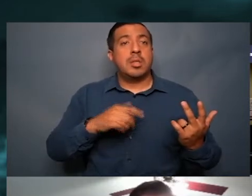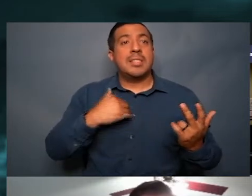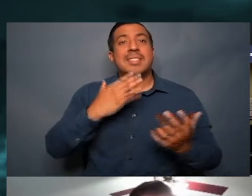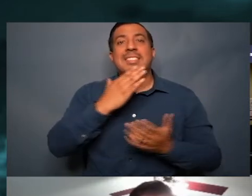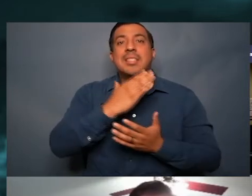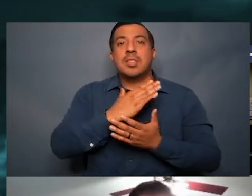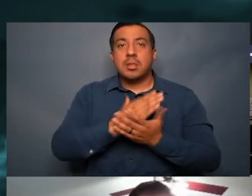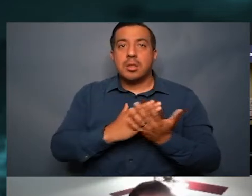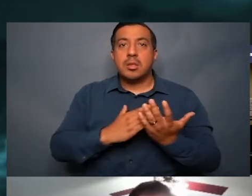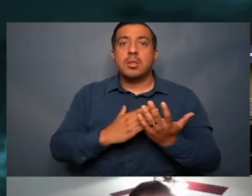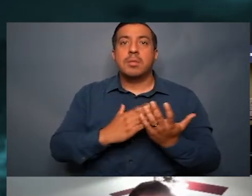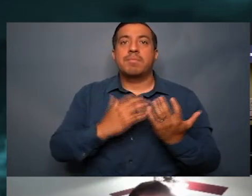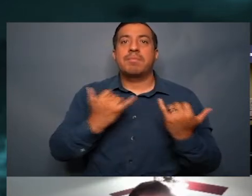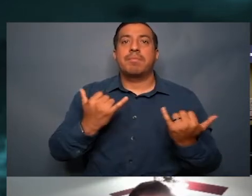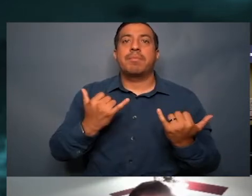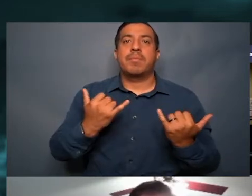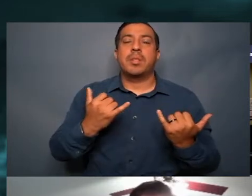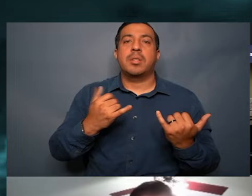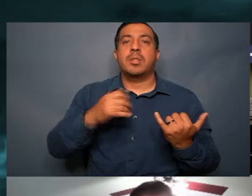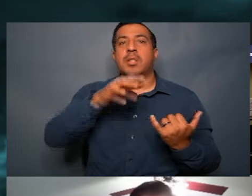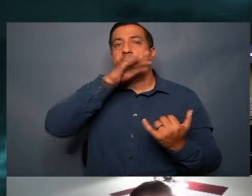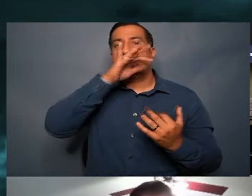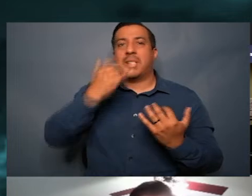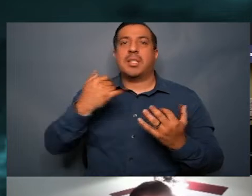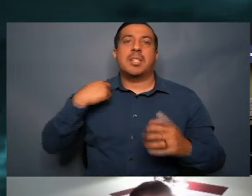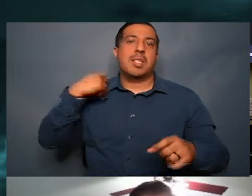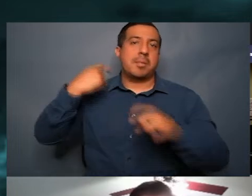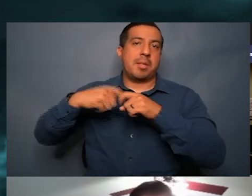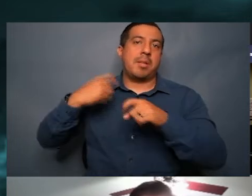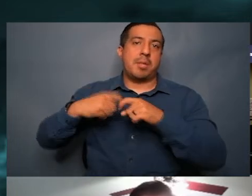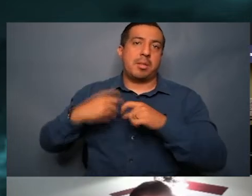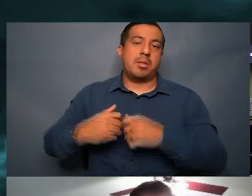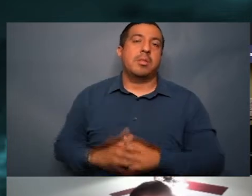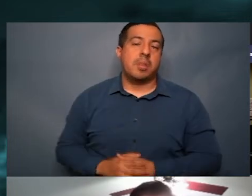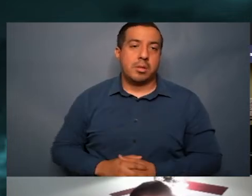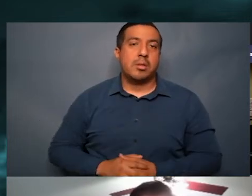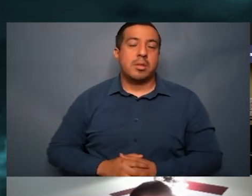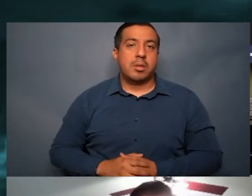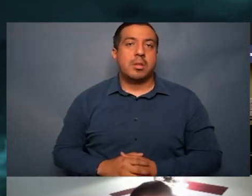son esas las que pueden generar mayor interés.